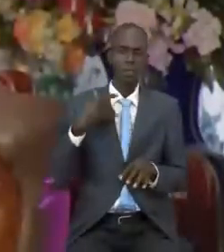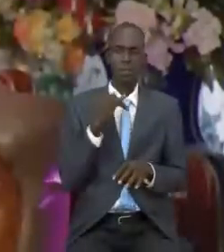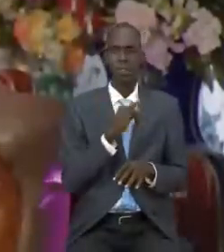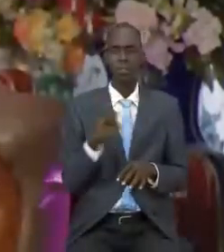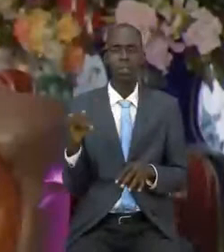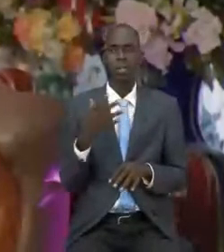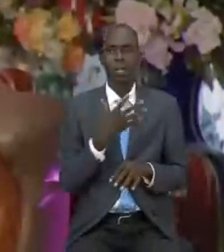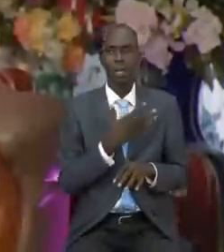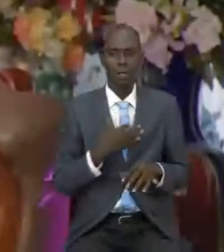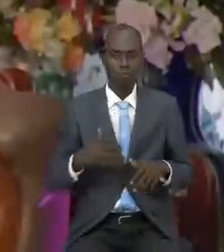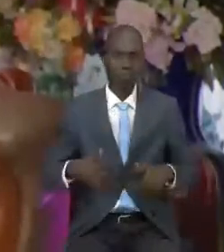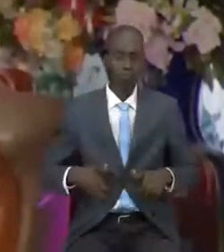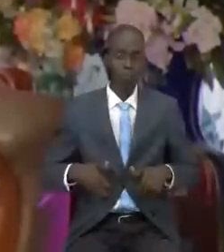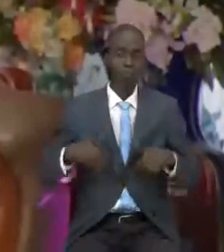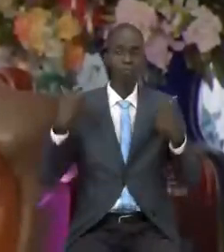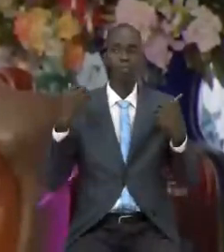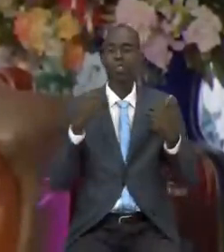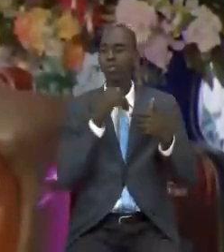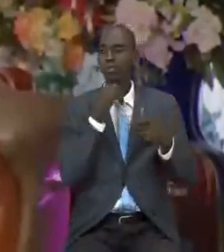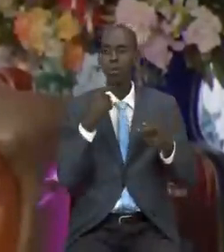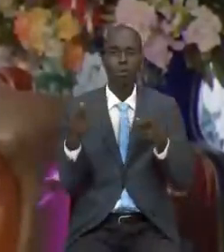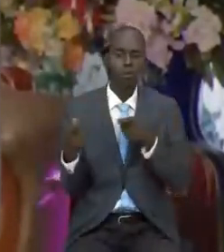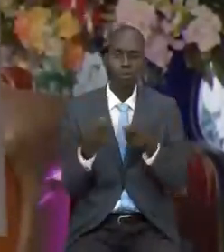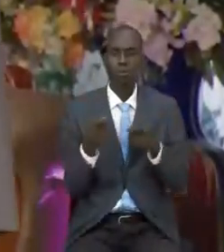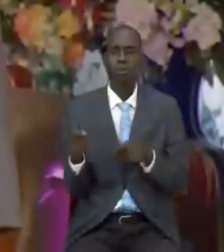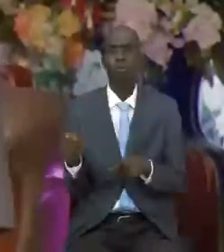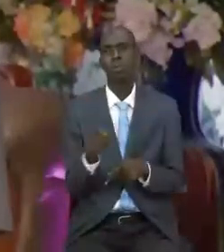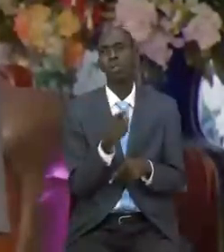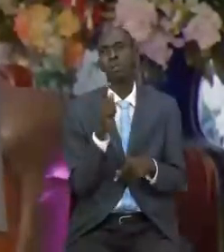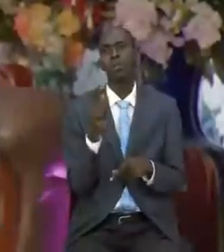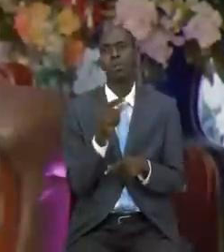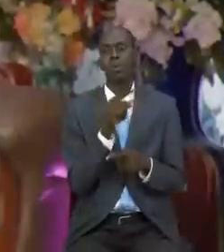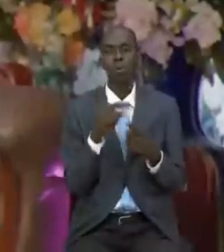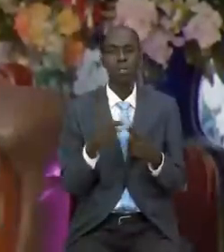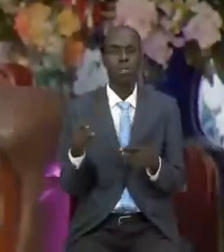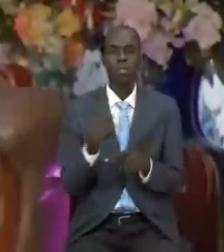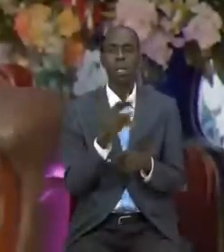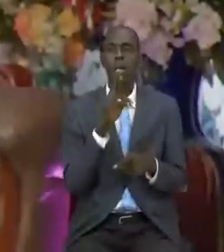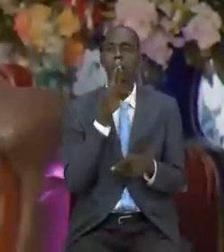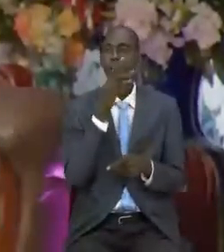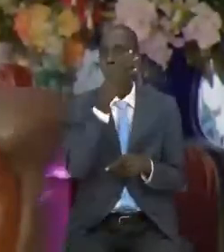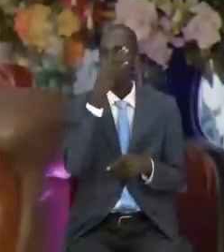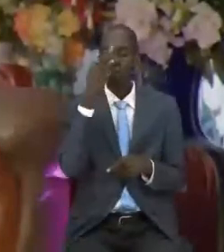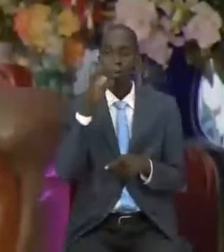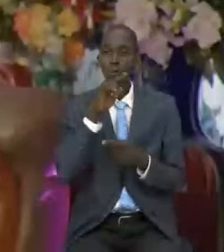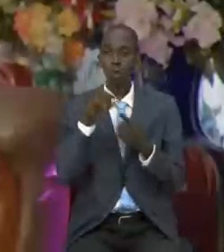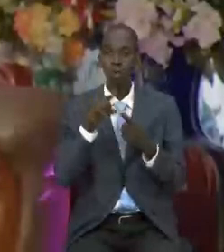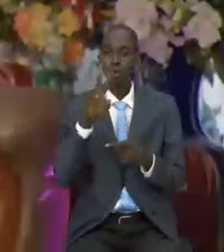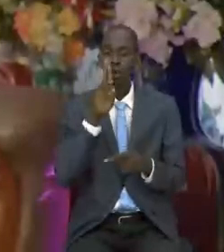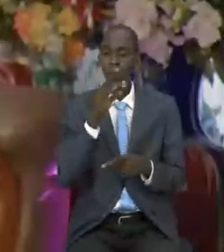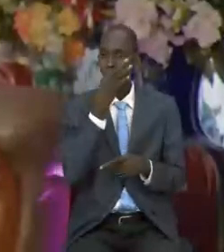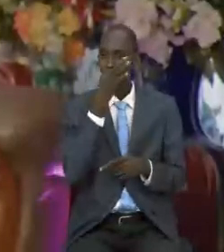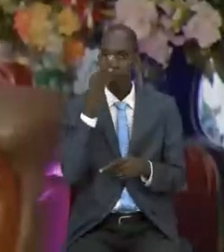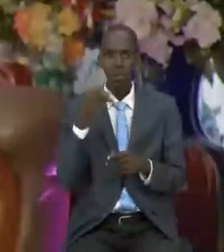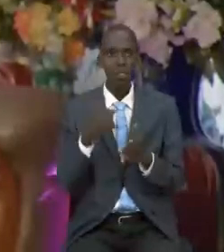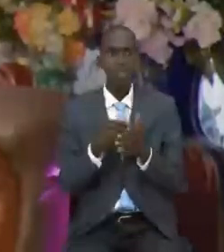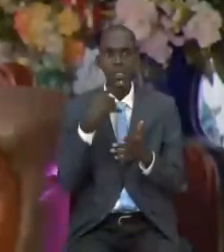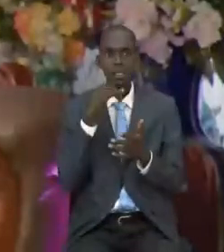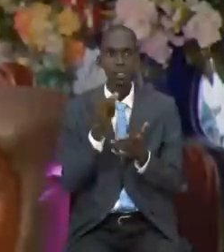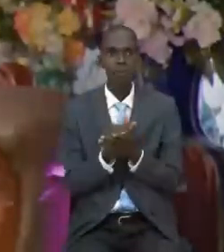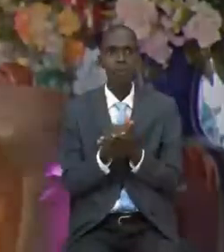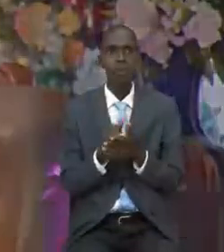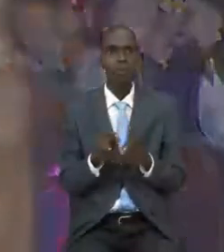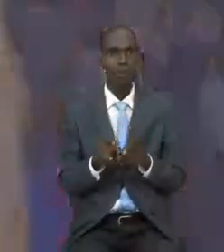temper did not get the better part of them when you are fasting. When you are fasting, look at this. They said,